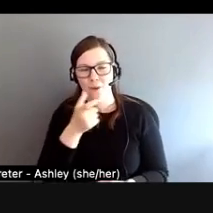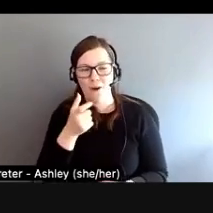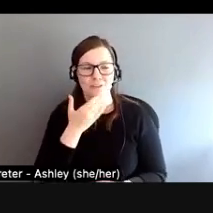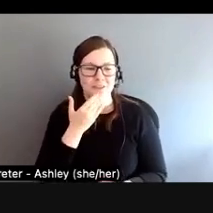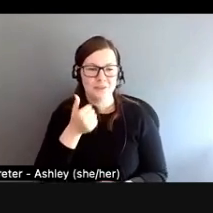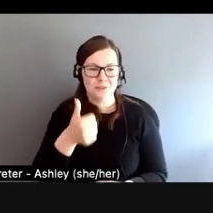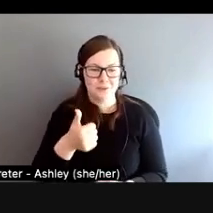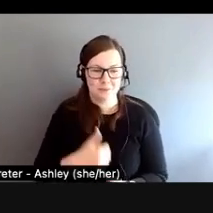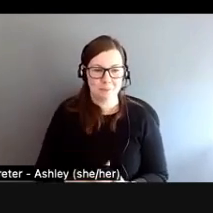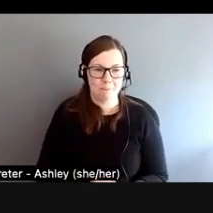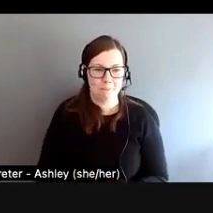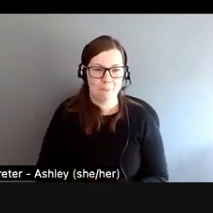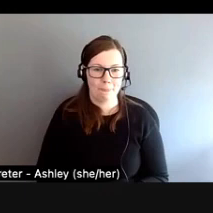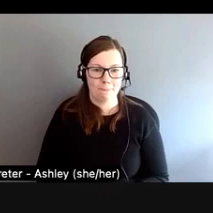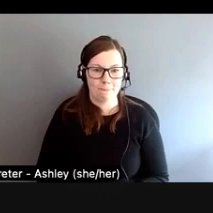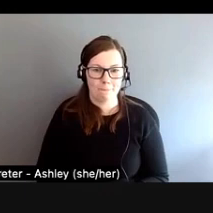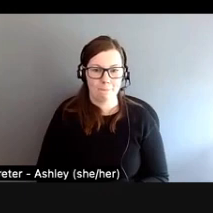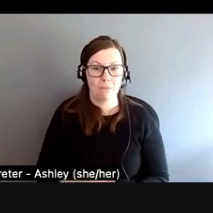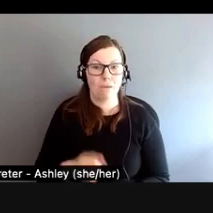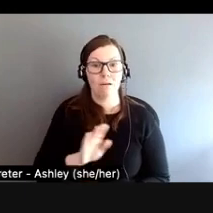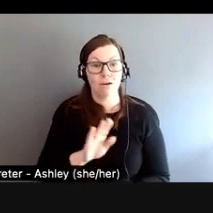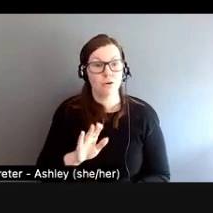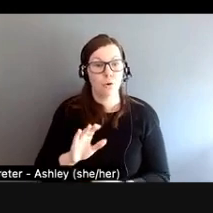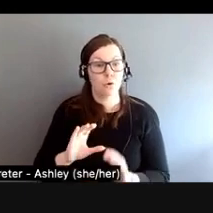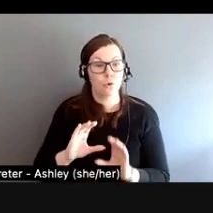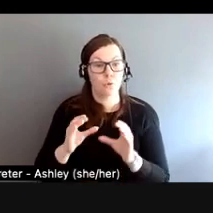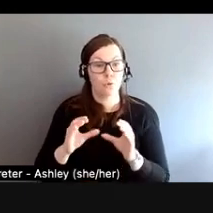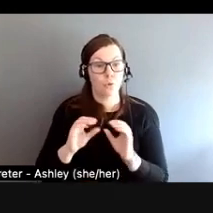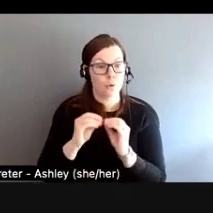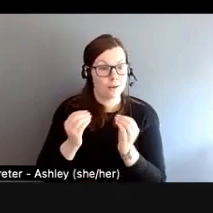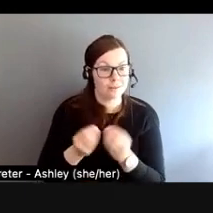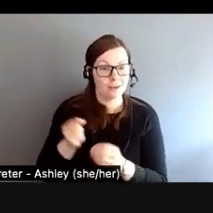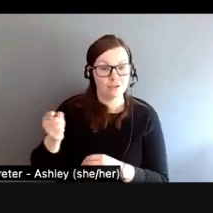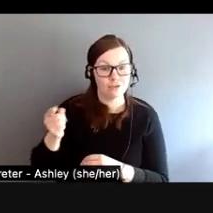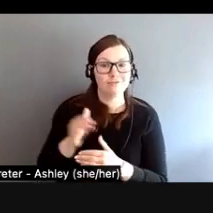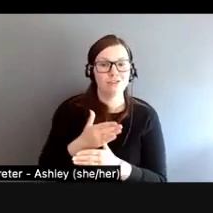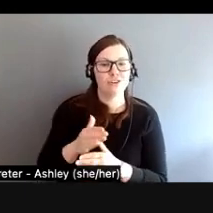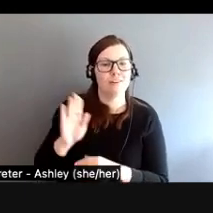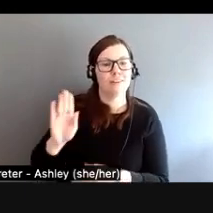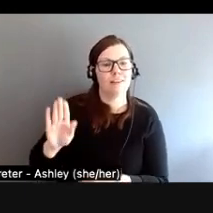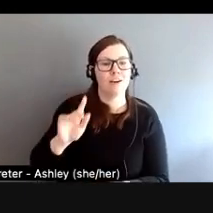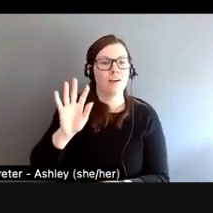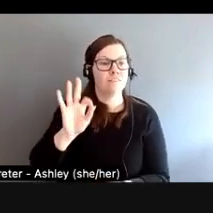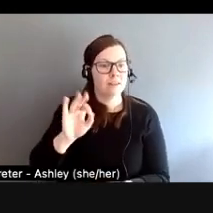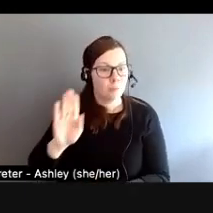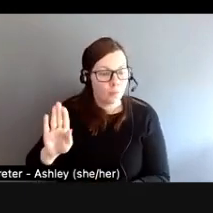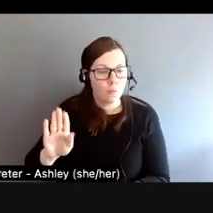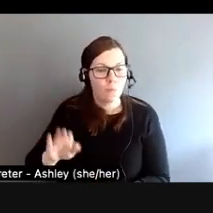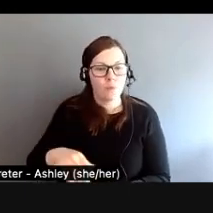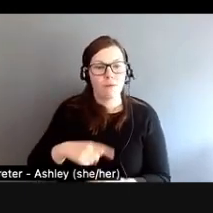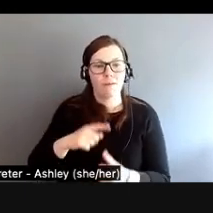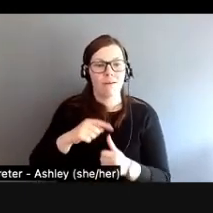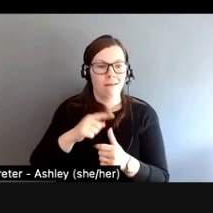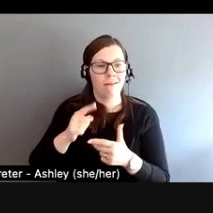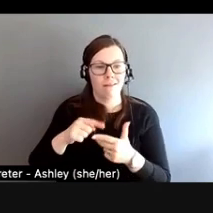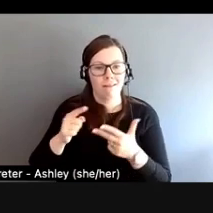these guys, they have shared their places to contact them. So if people have questions